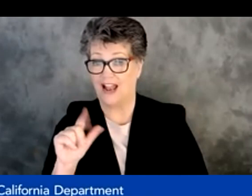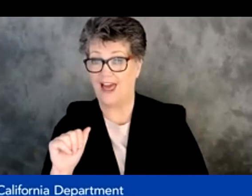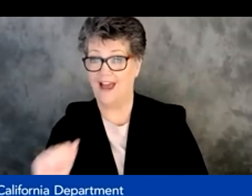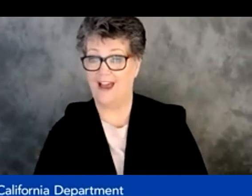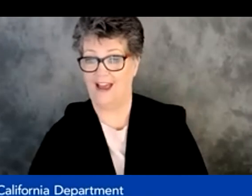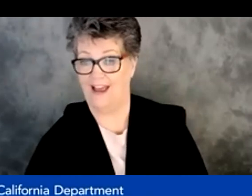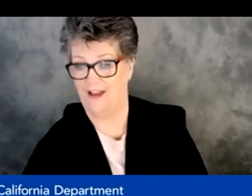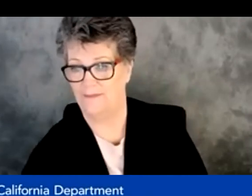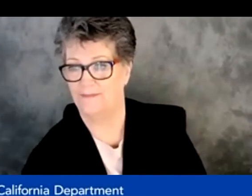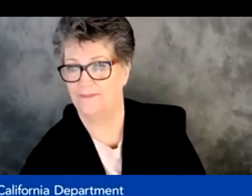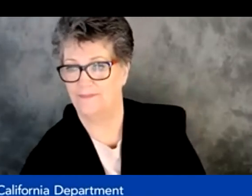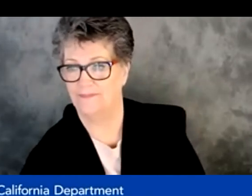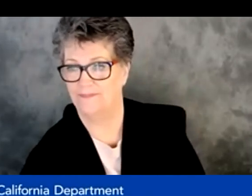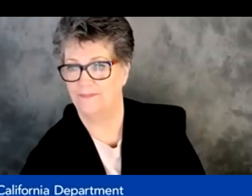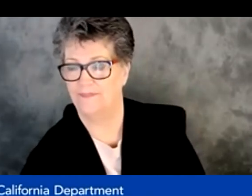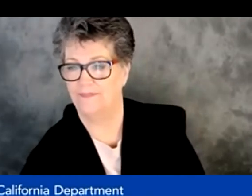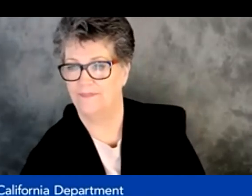please.